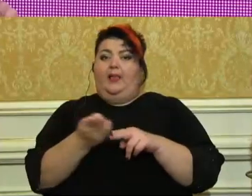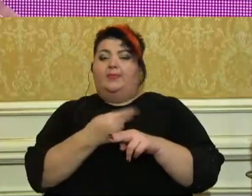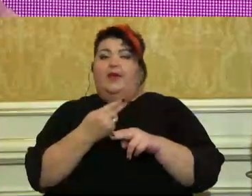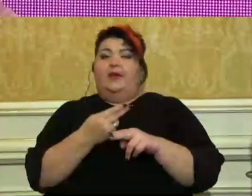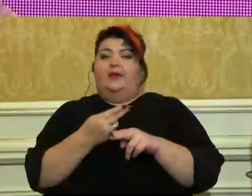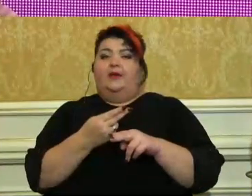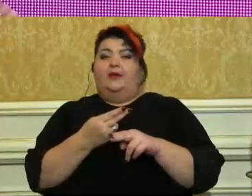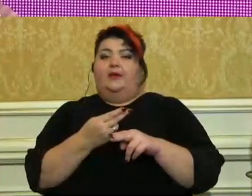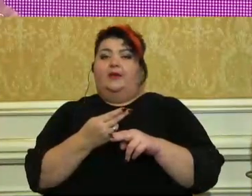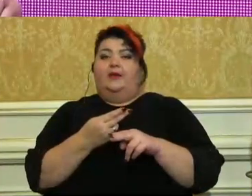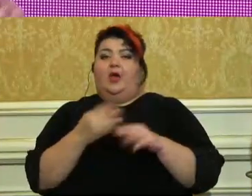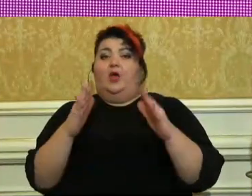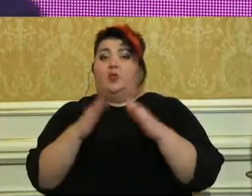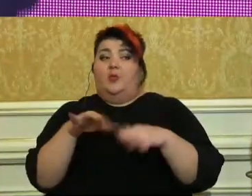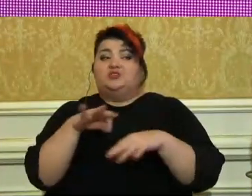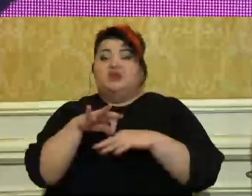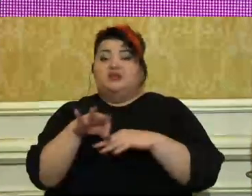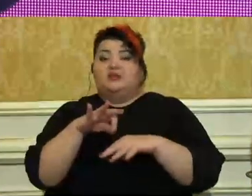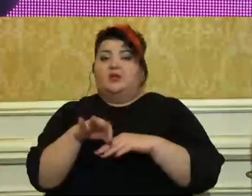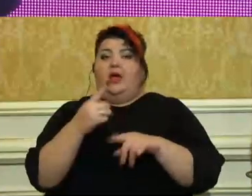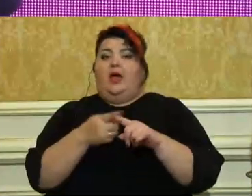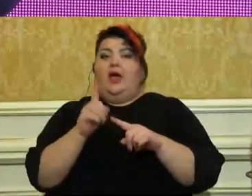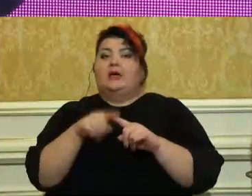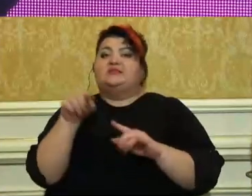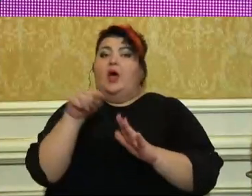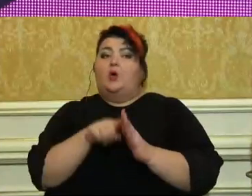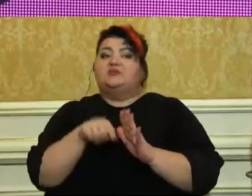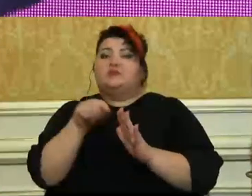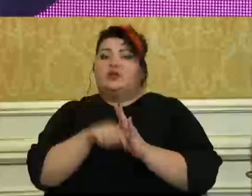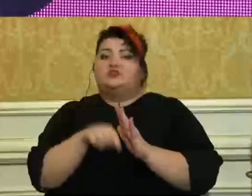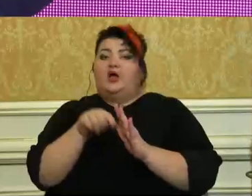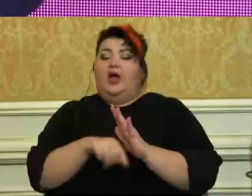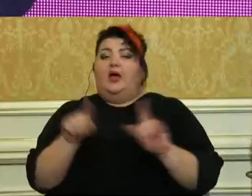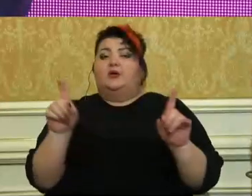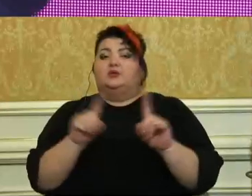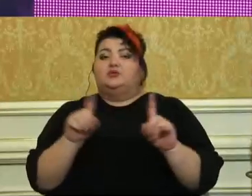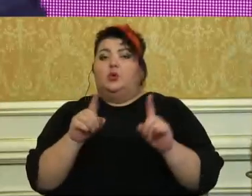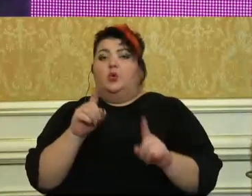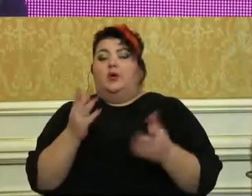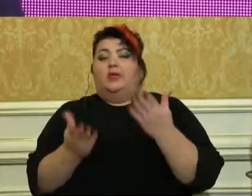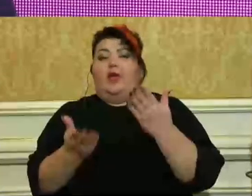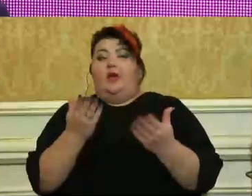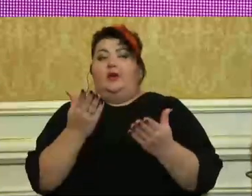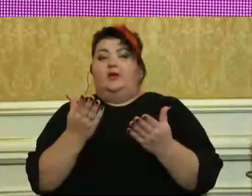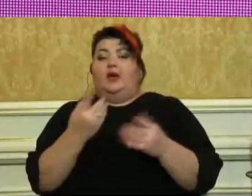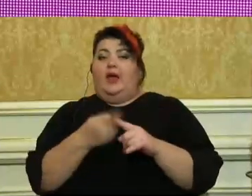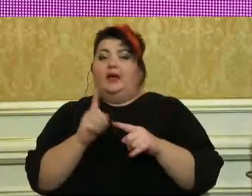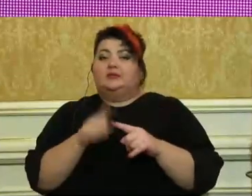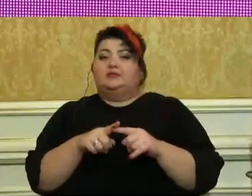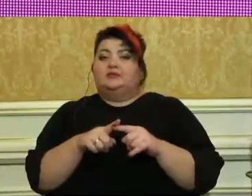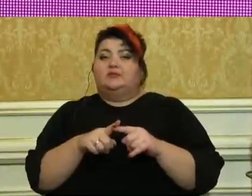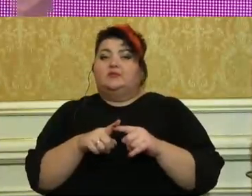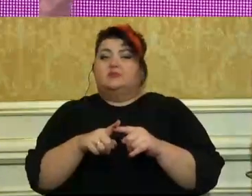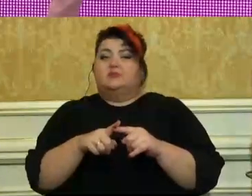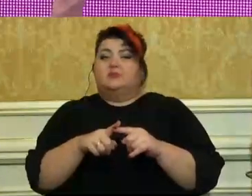domestic violence, which means that it's a crime only if you beat your wife or partner and really she has to go to the hospital with a